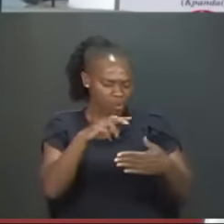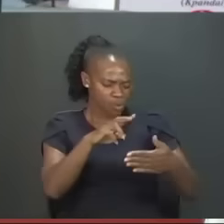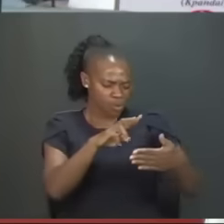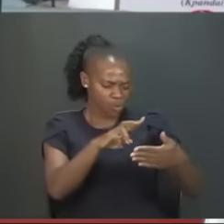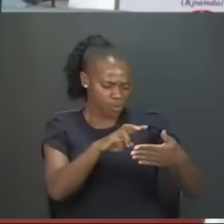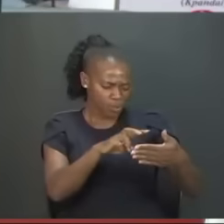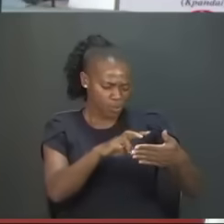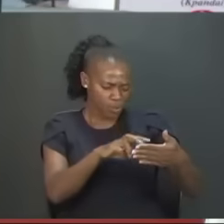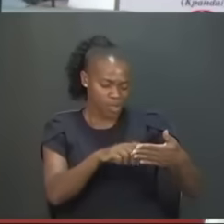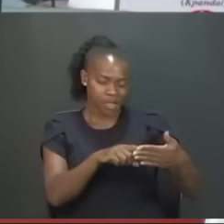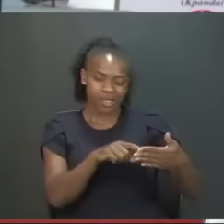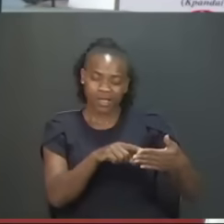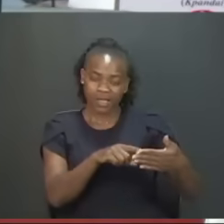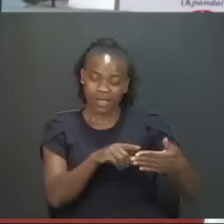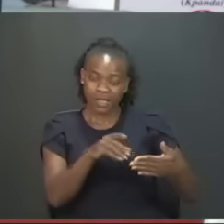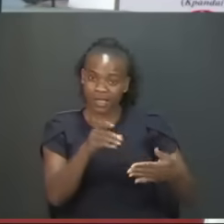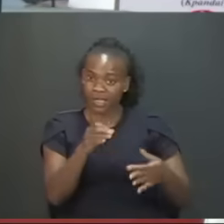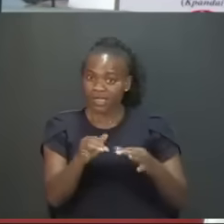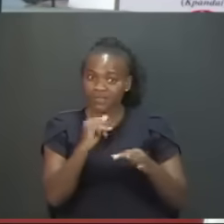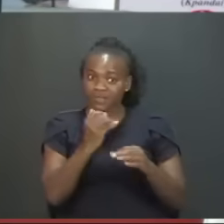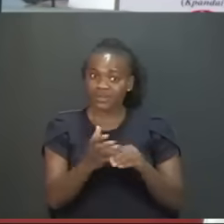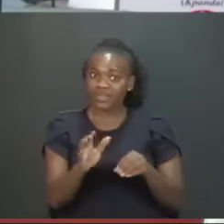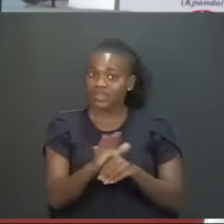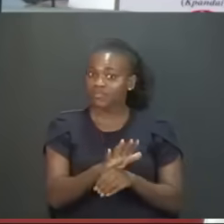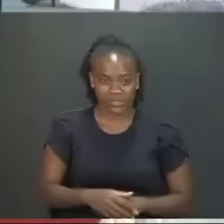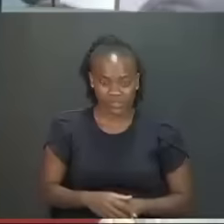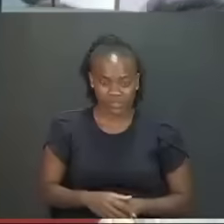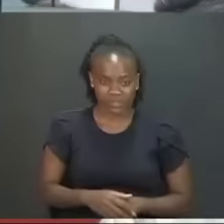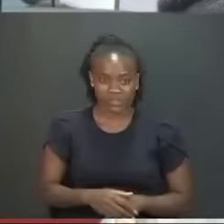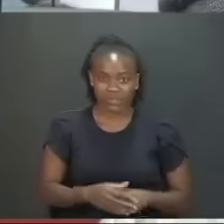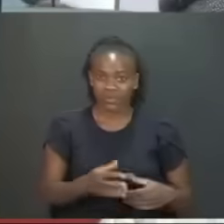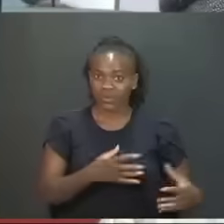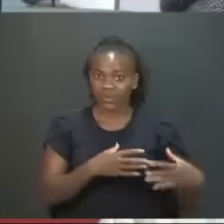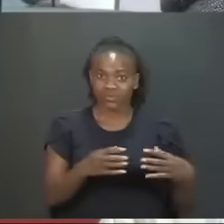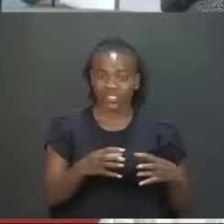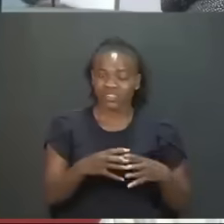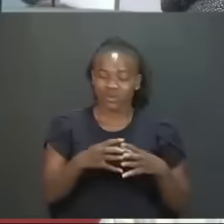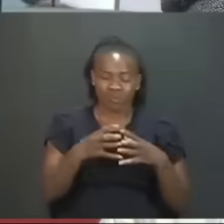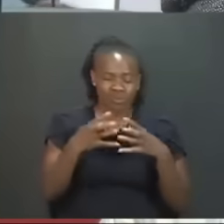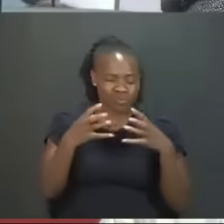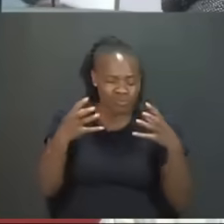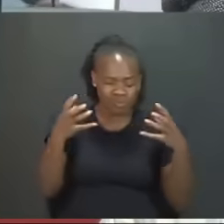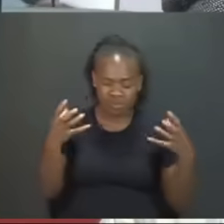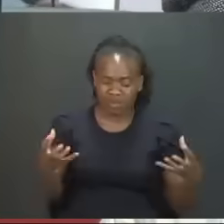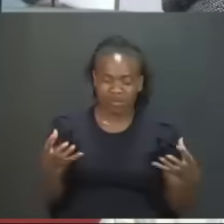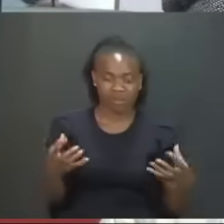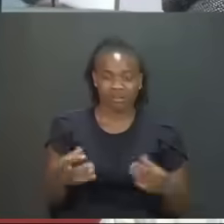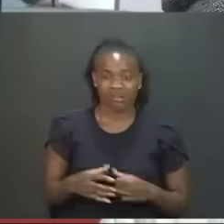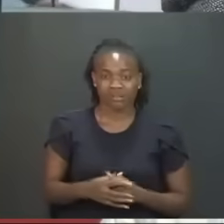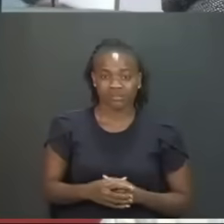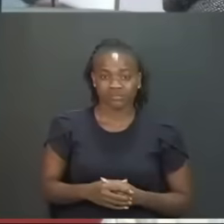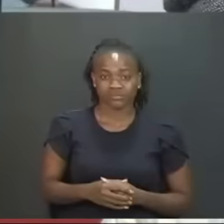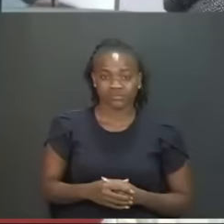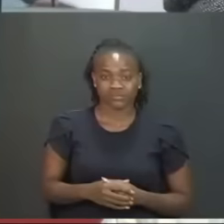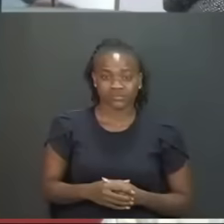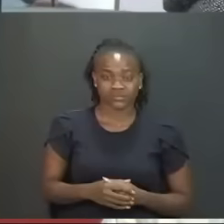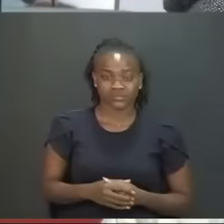If we are not careful, we will be going too much. There are lots of questions that are